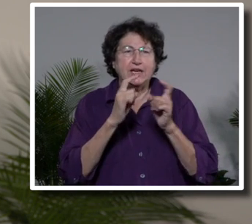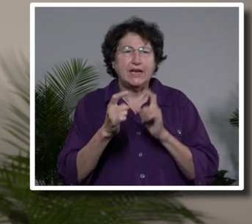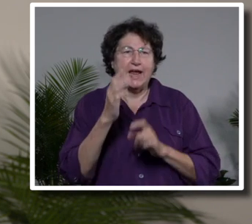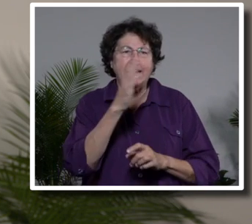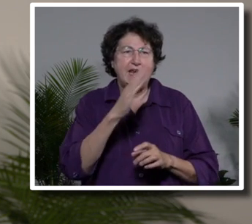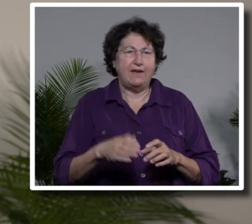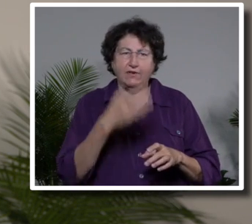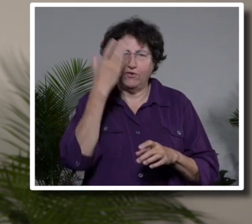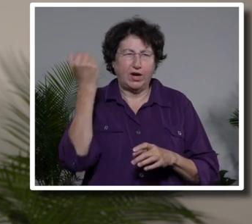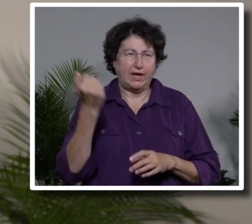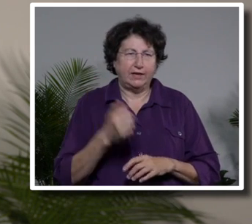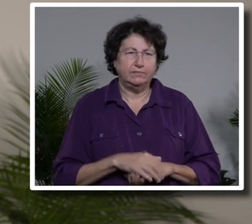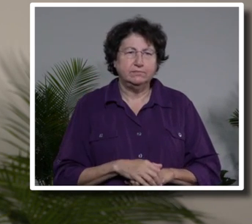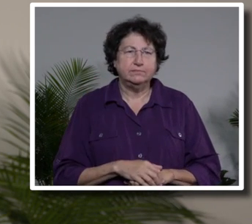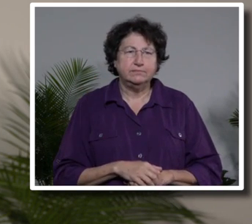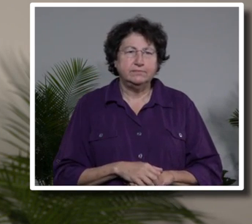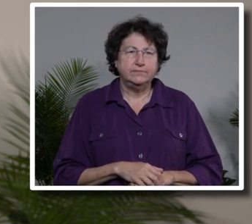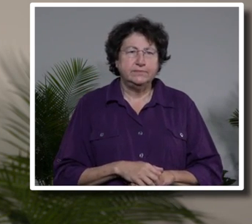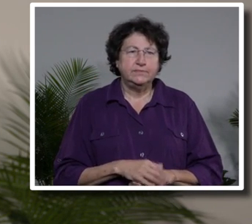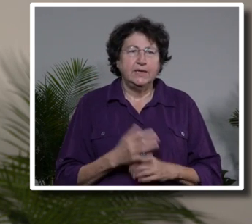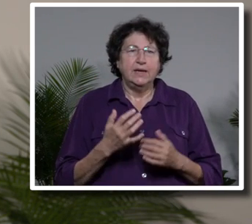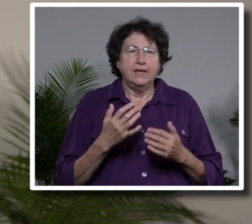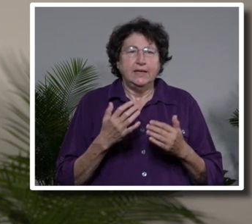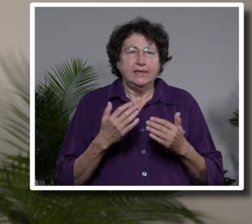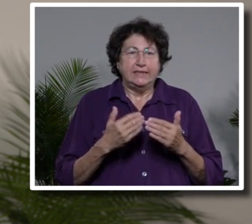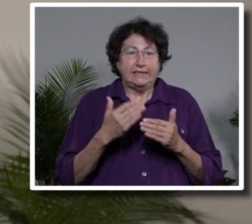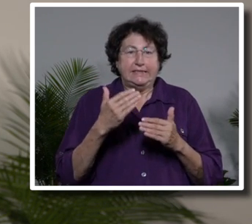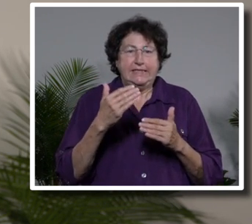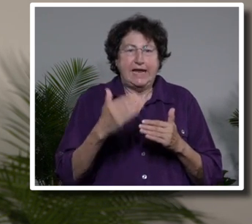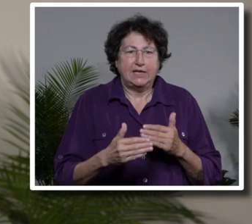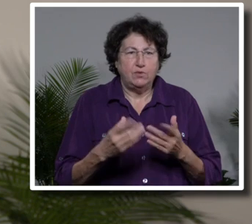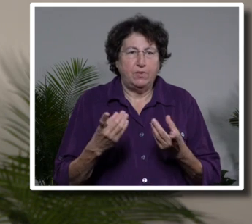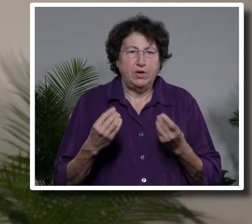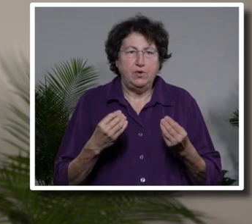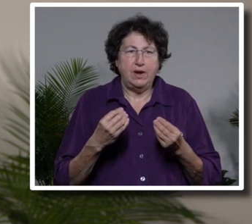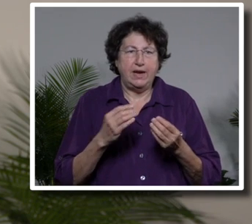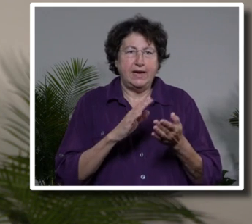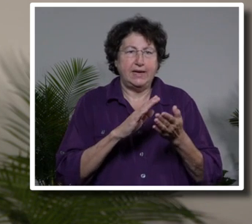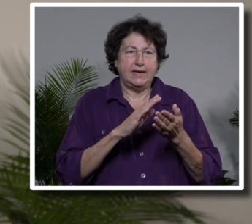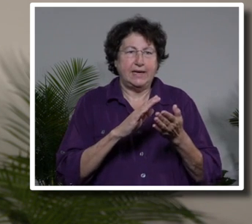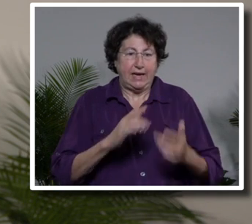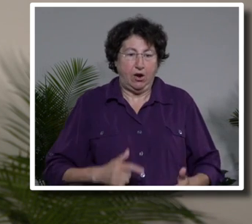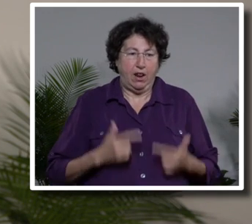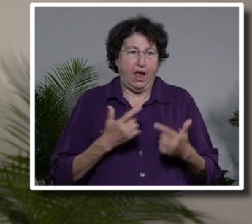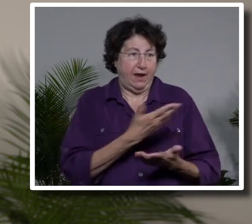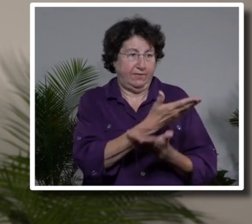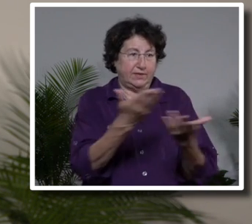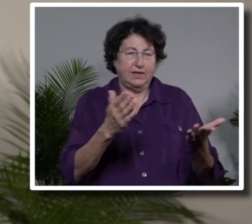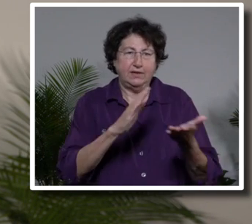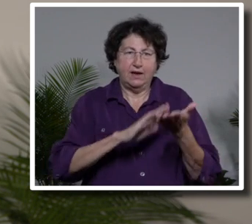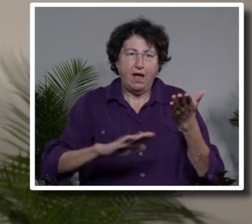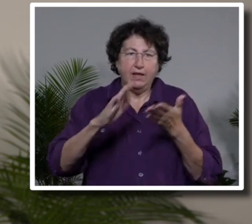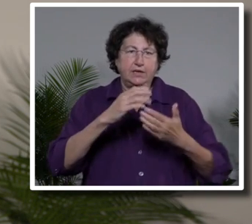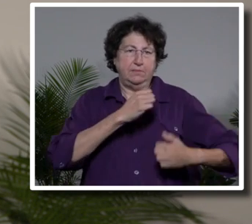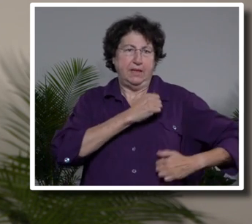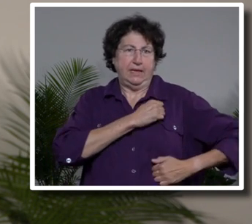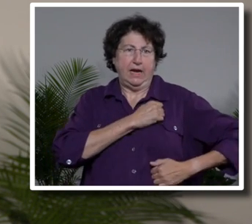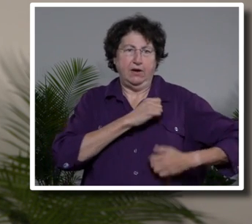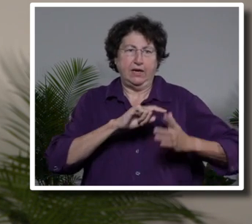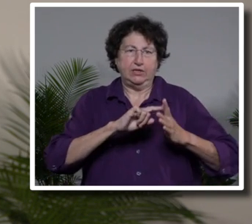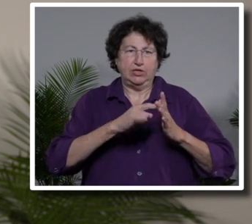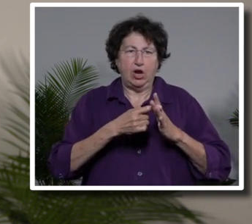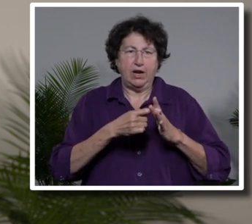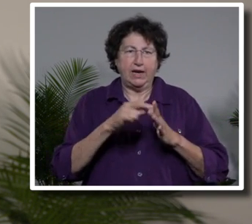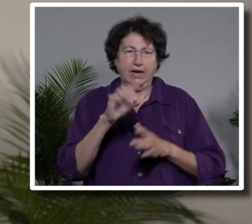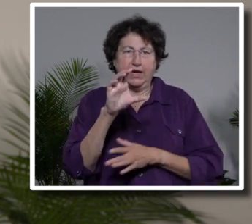ever forget that. This next step in our life, whether it be college, the military, or starting a career, may seem